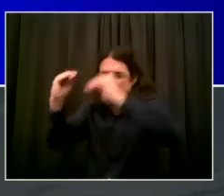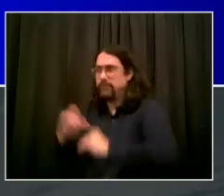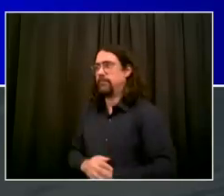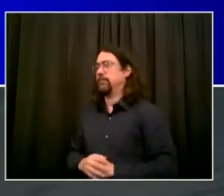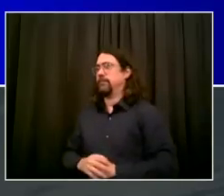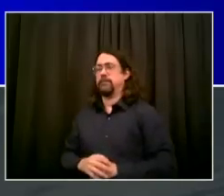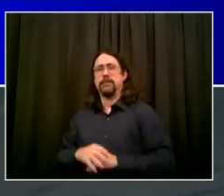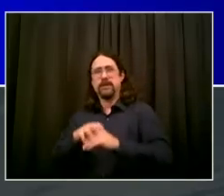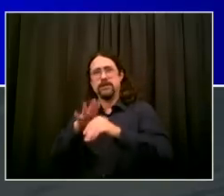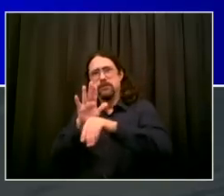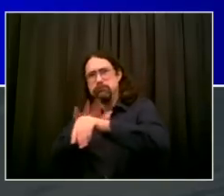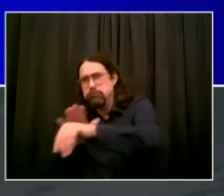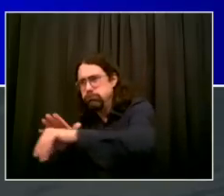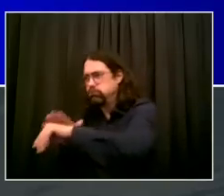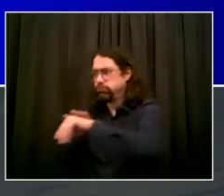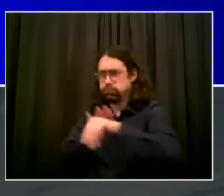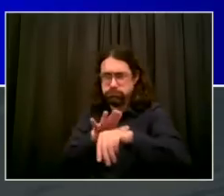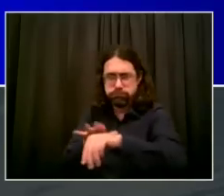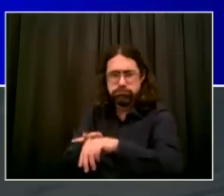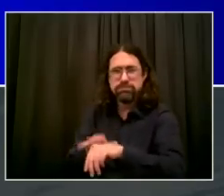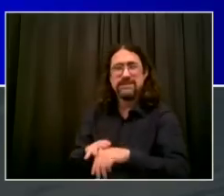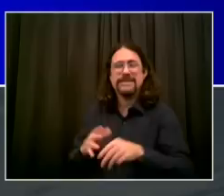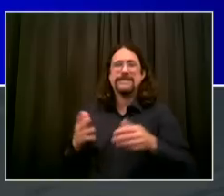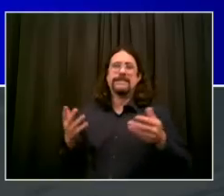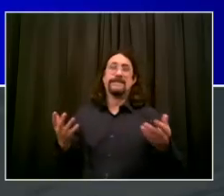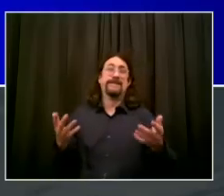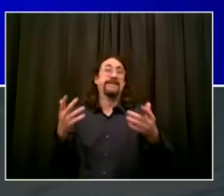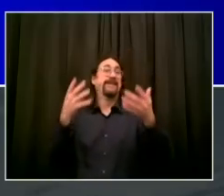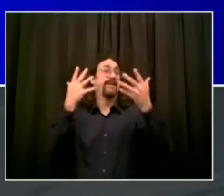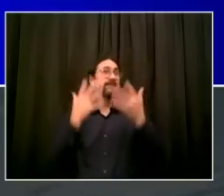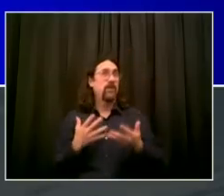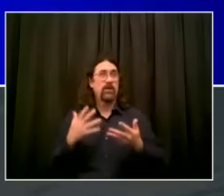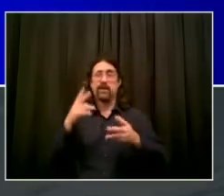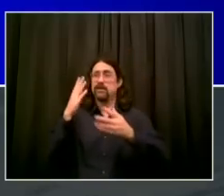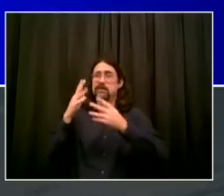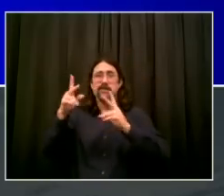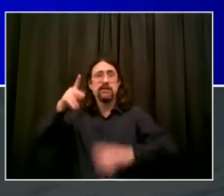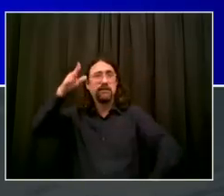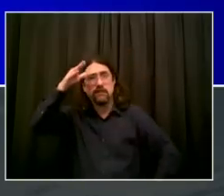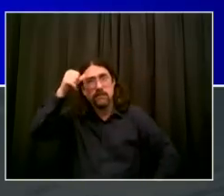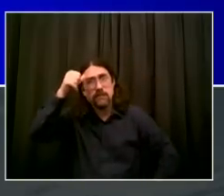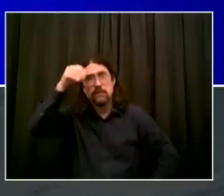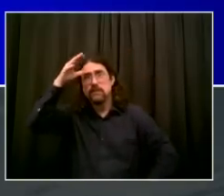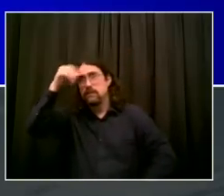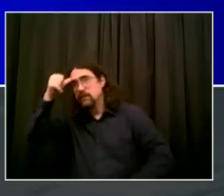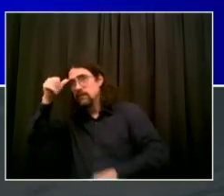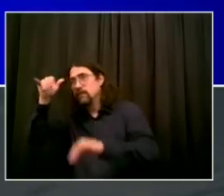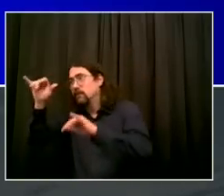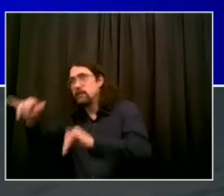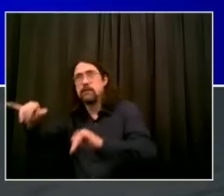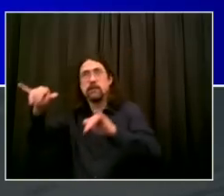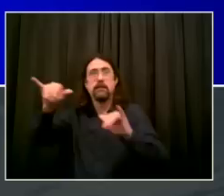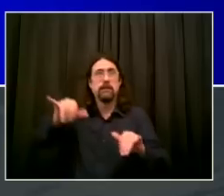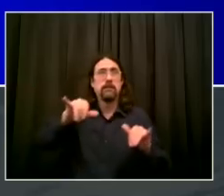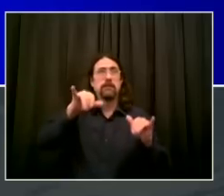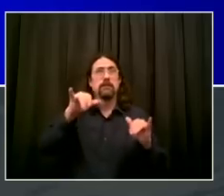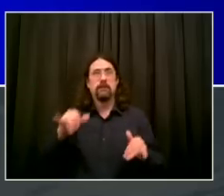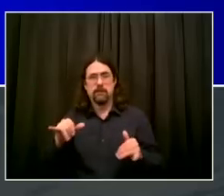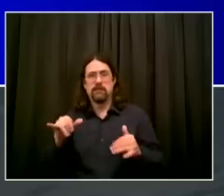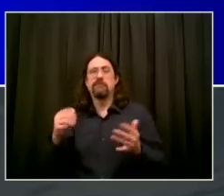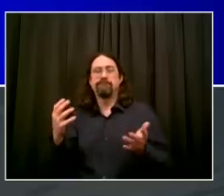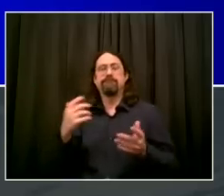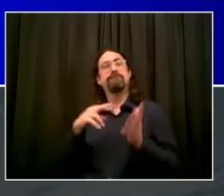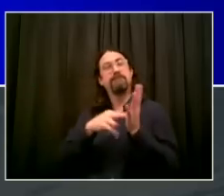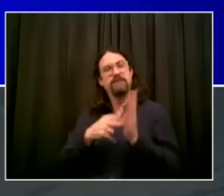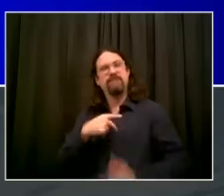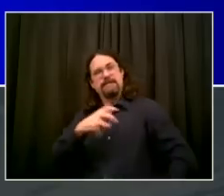104 violations being given. Now, again, where we need to shut something down, we will. We've done that even before the